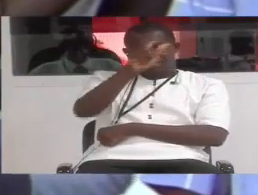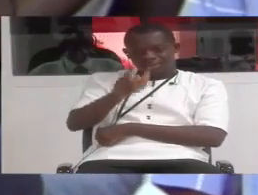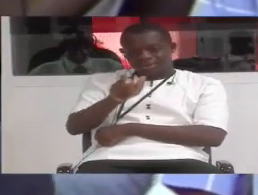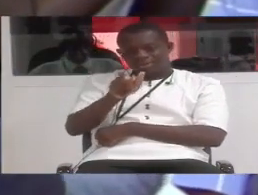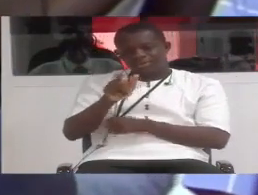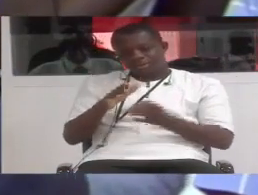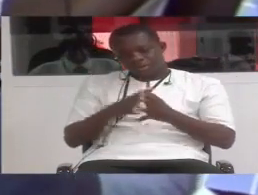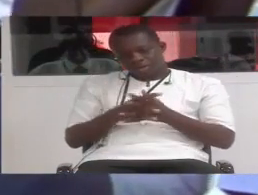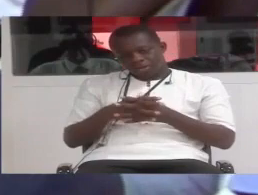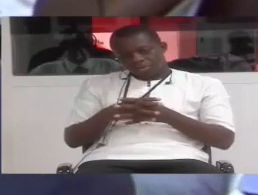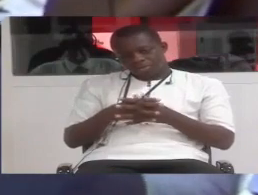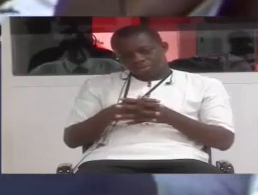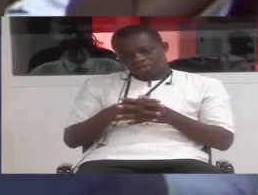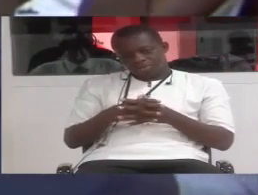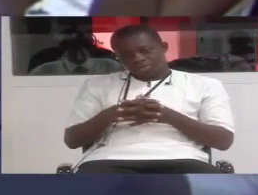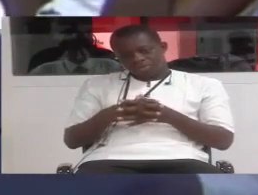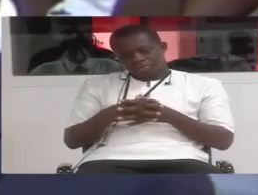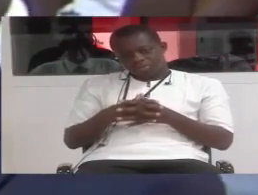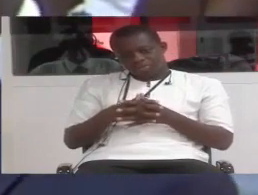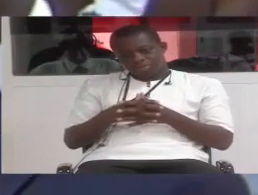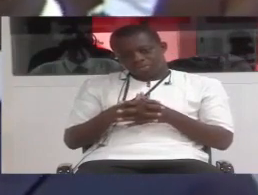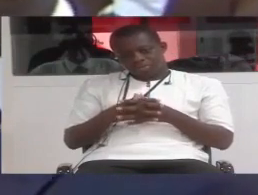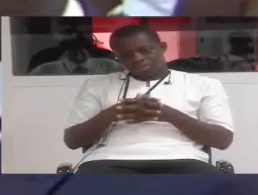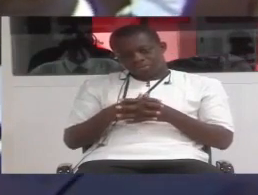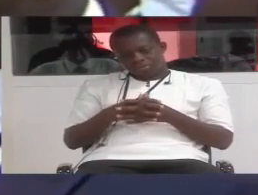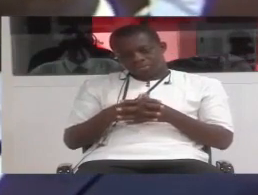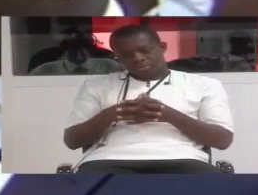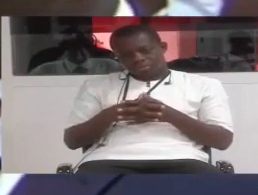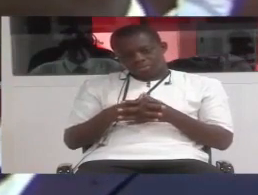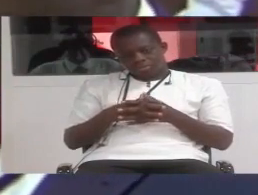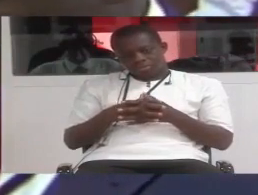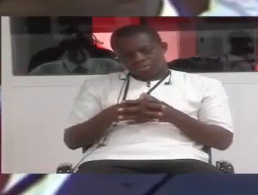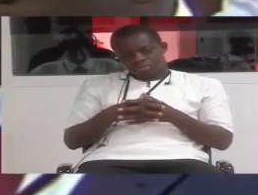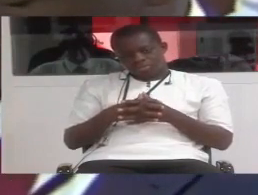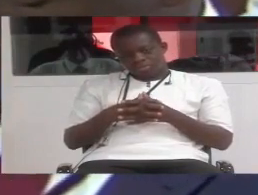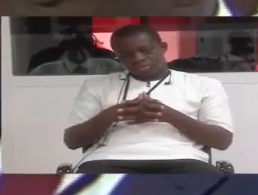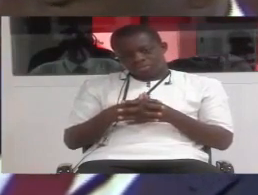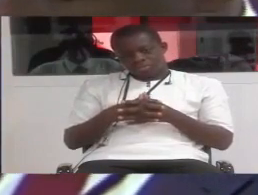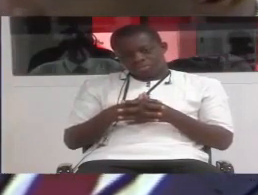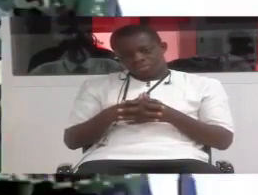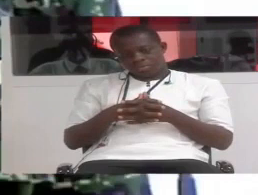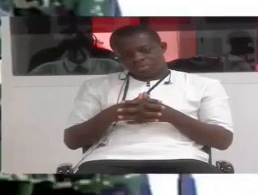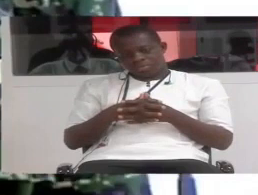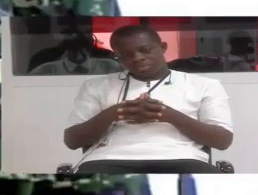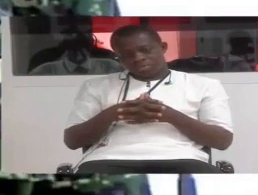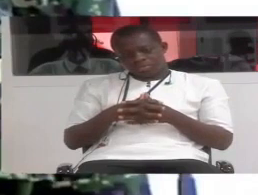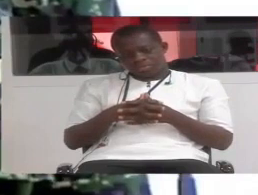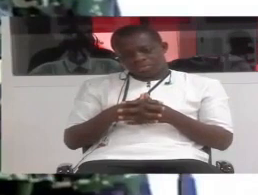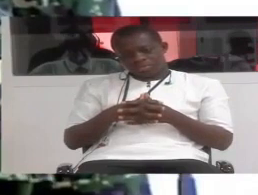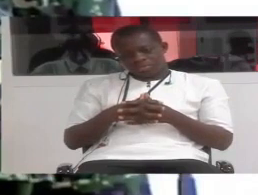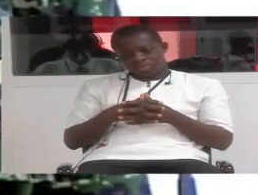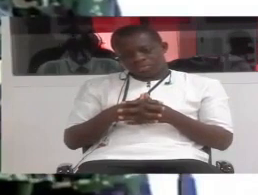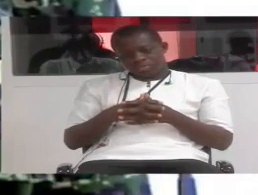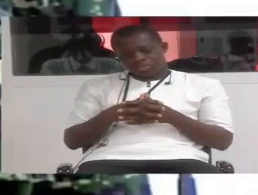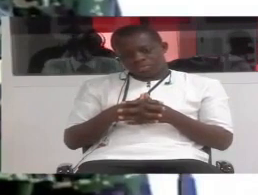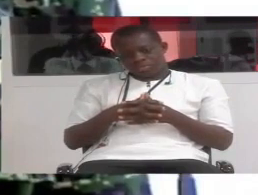am nga kaddu bo xamne joge na ci nguur gi wala dole bo xamne nguur gi joxe nako pour yow nga bok ci ni